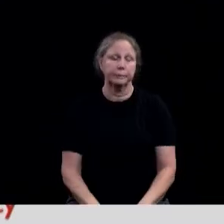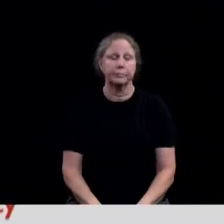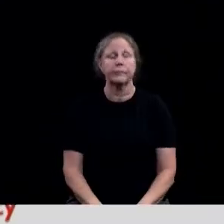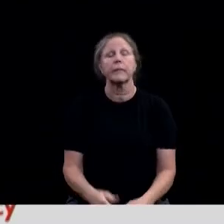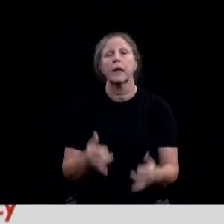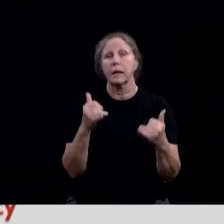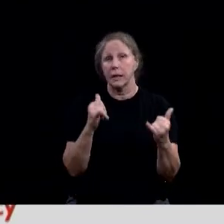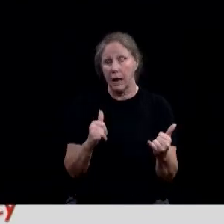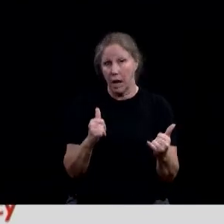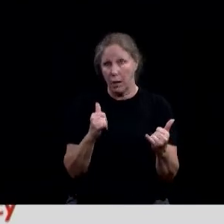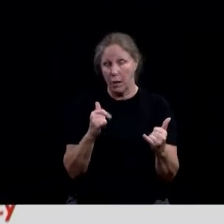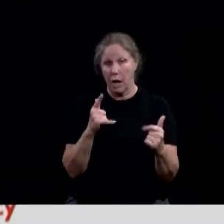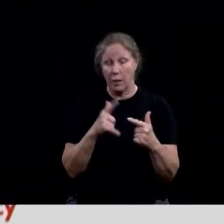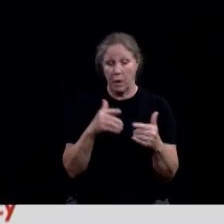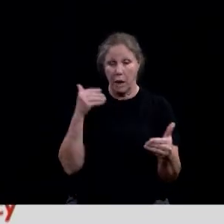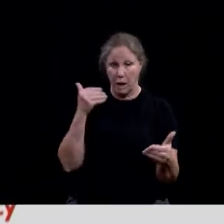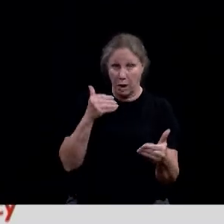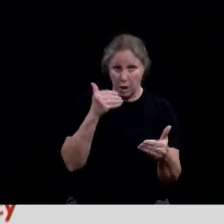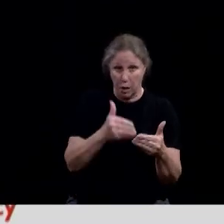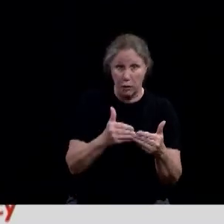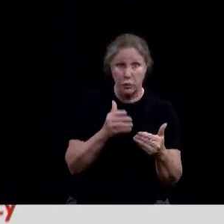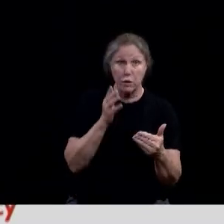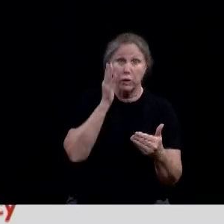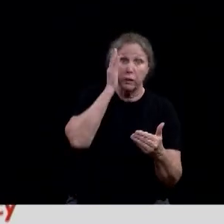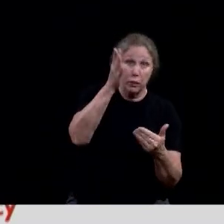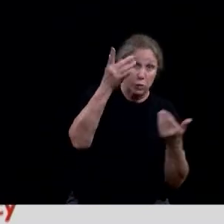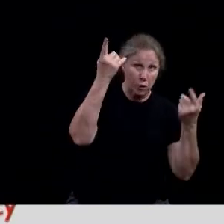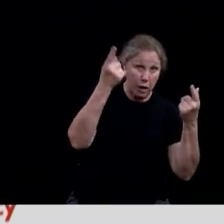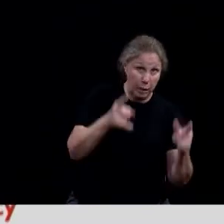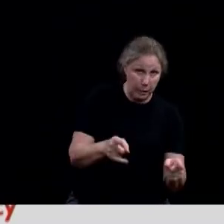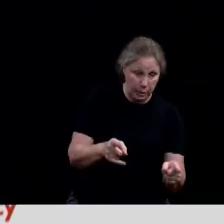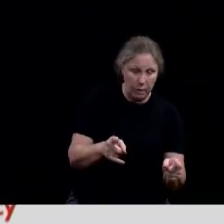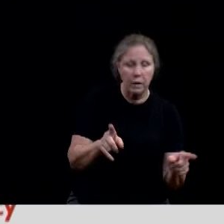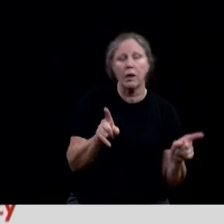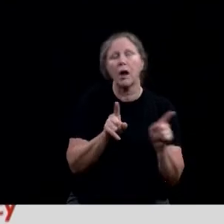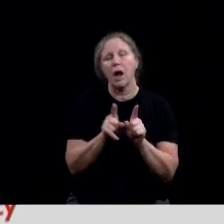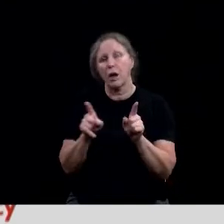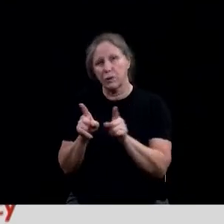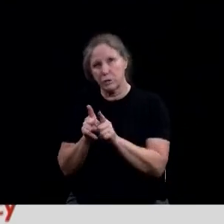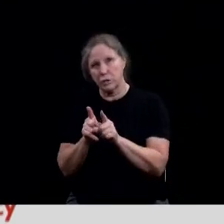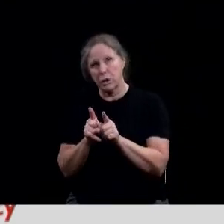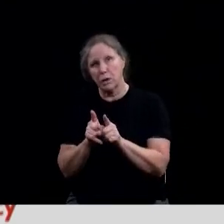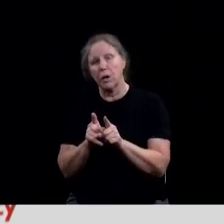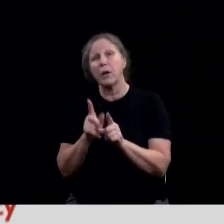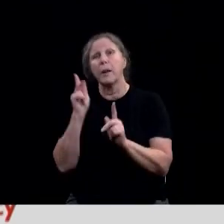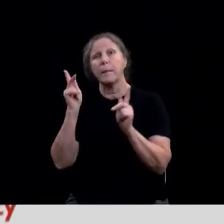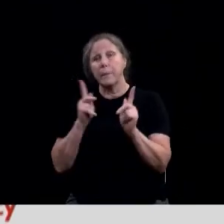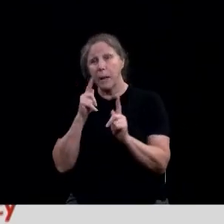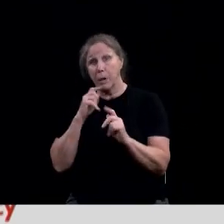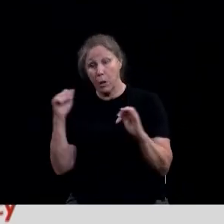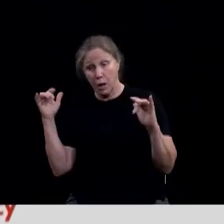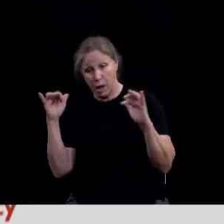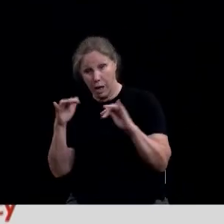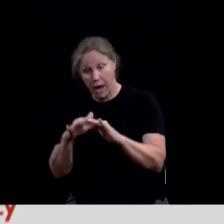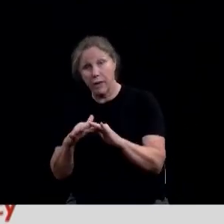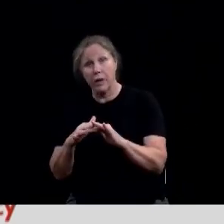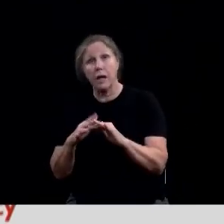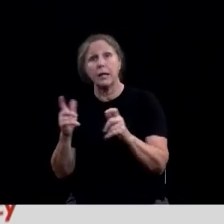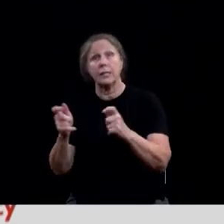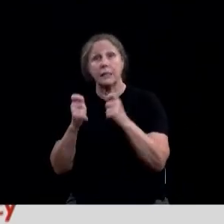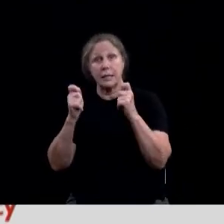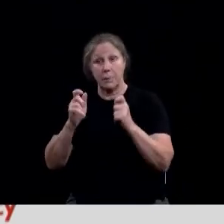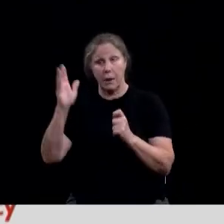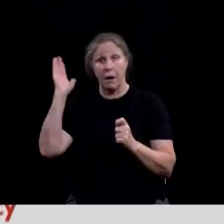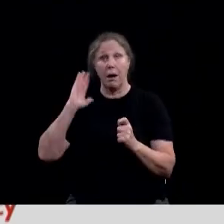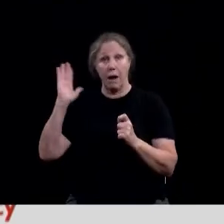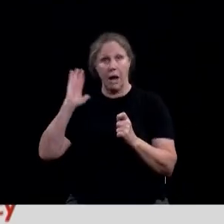future, we also continue to welcome the people who've gathered and celebrated and felt at home here, so they continue